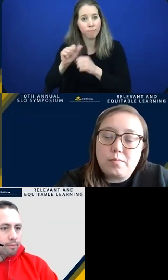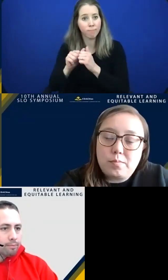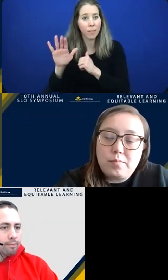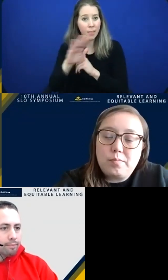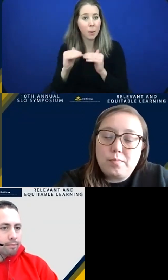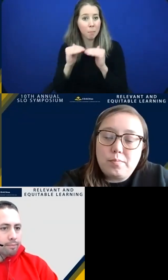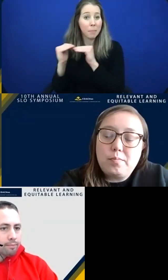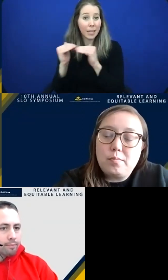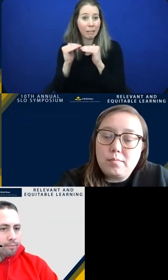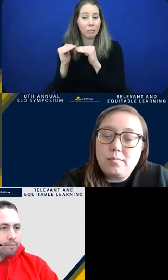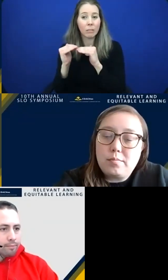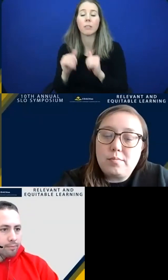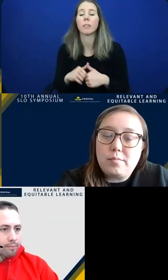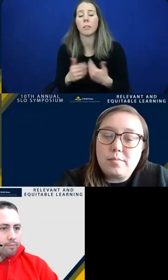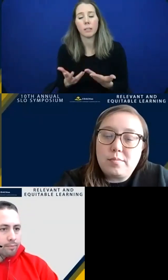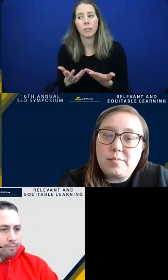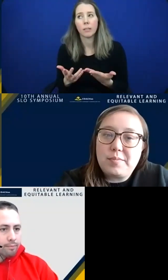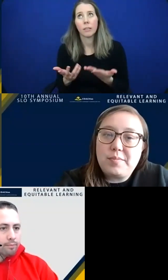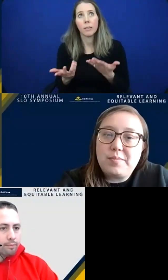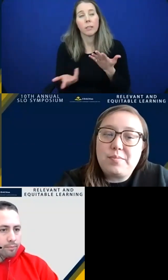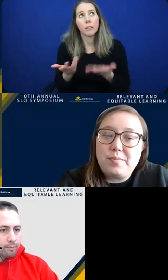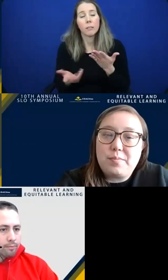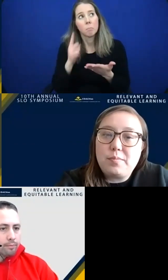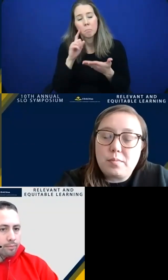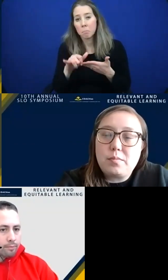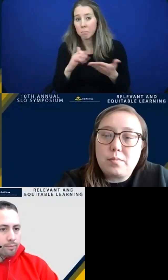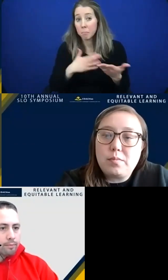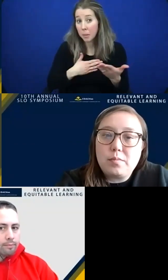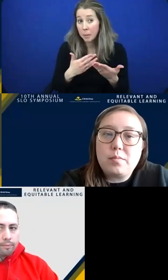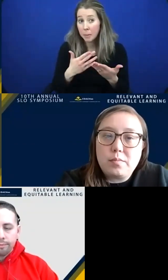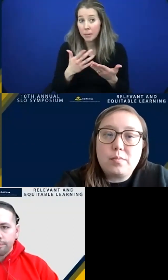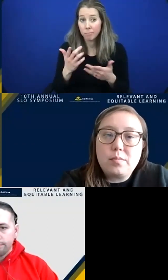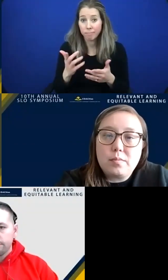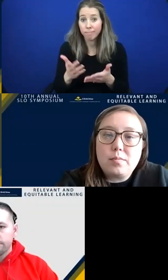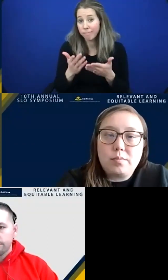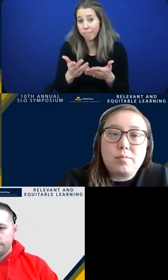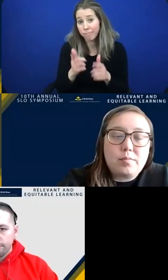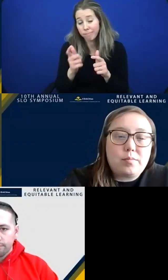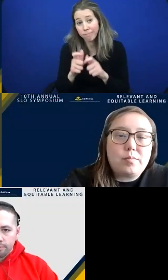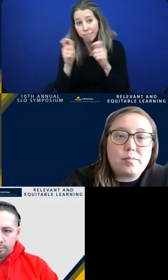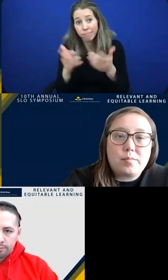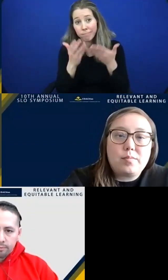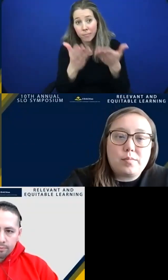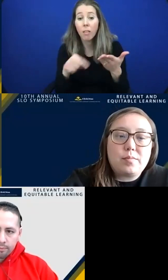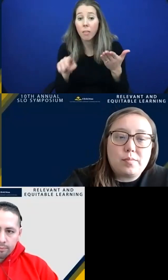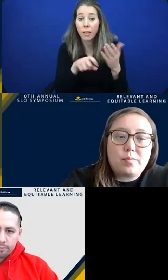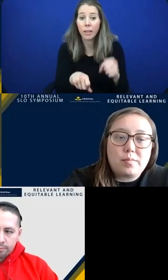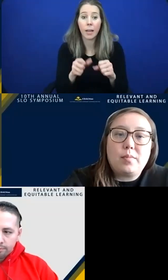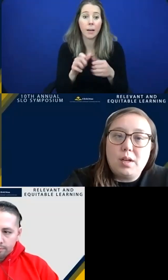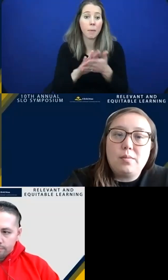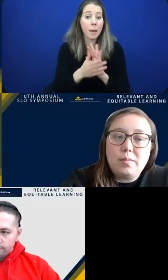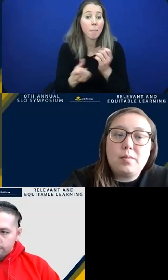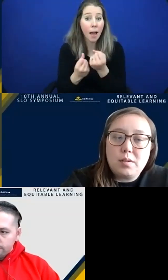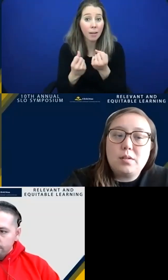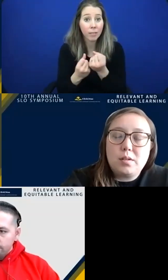And so I think, I guess that's my big thing I was thinking was that's, and they can actually even become advocates for assessment, because